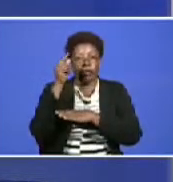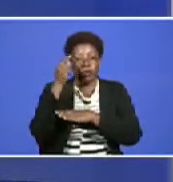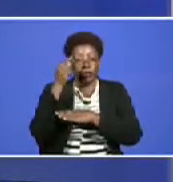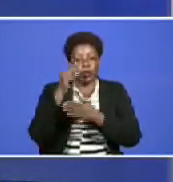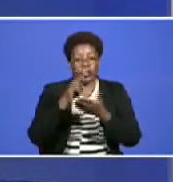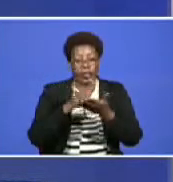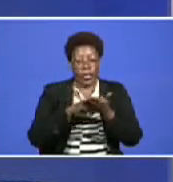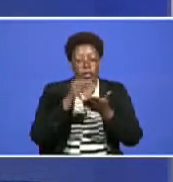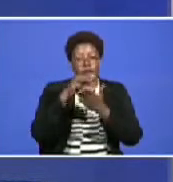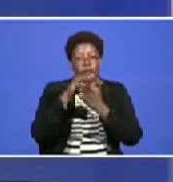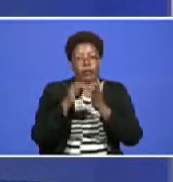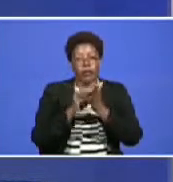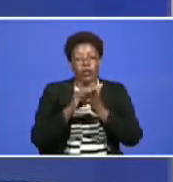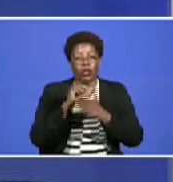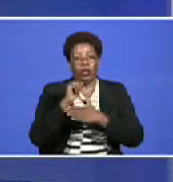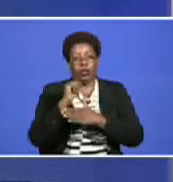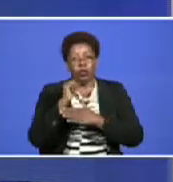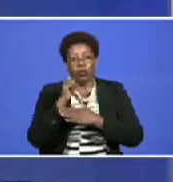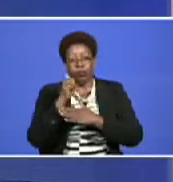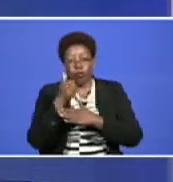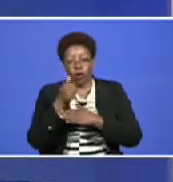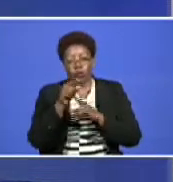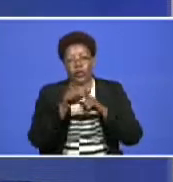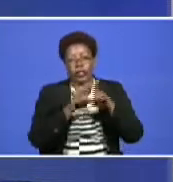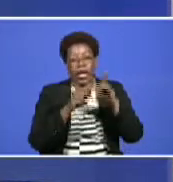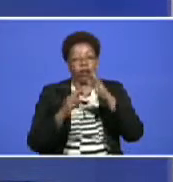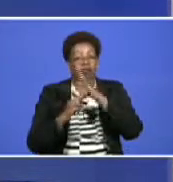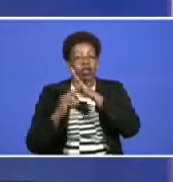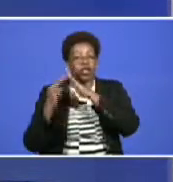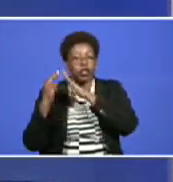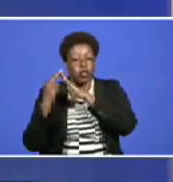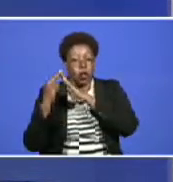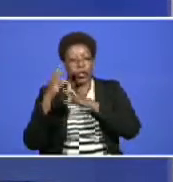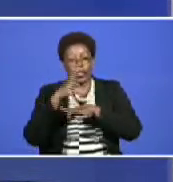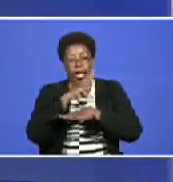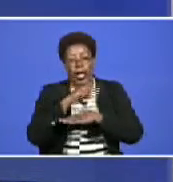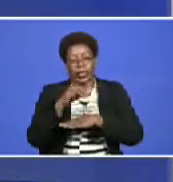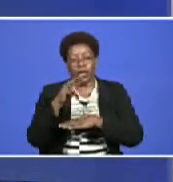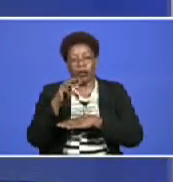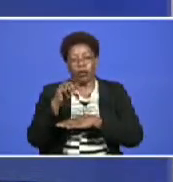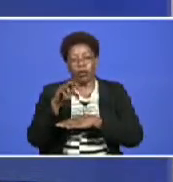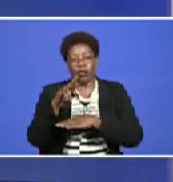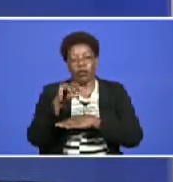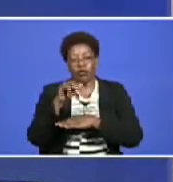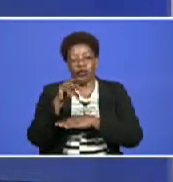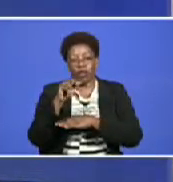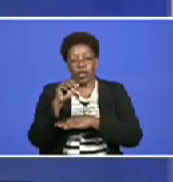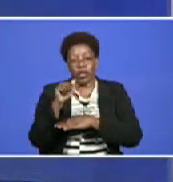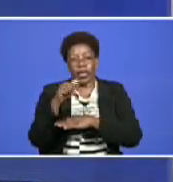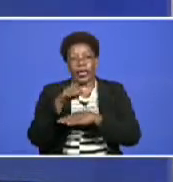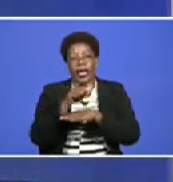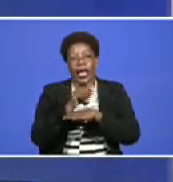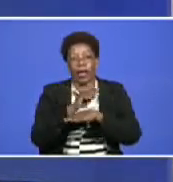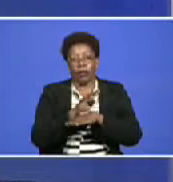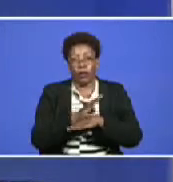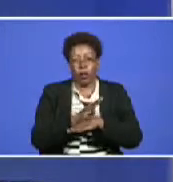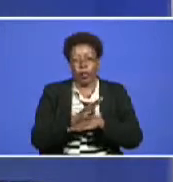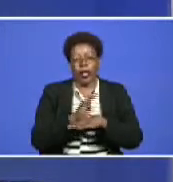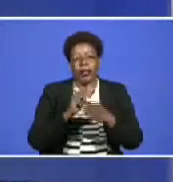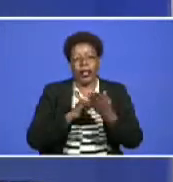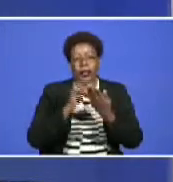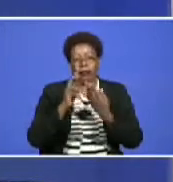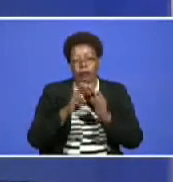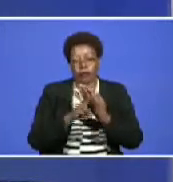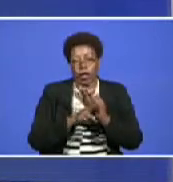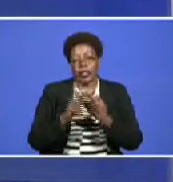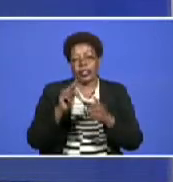agreement in Abaco tomorrow for a 5-star residential resort and marina development in South Abaco. And then on March 2nd, government will